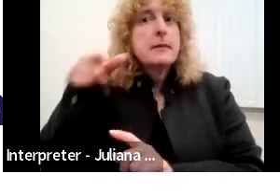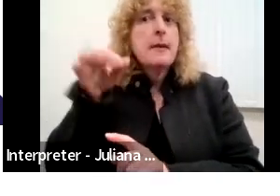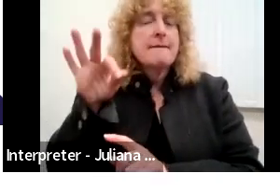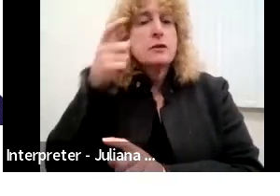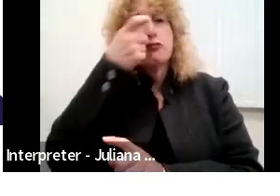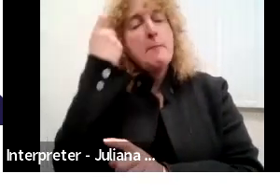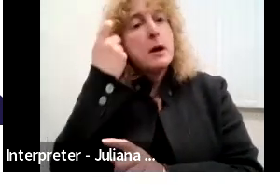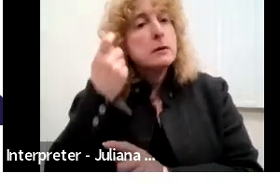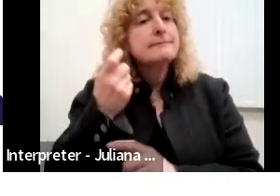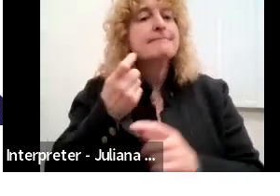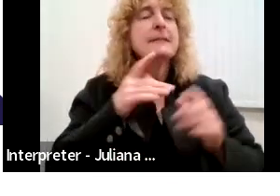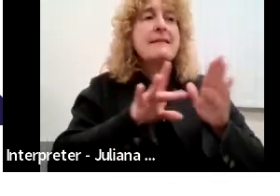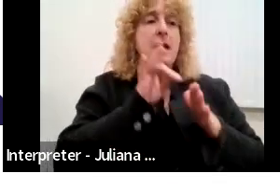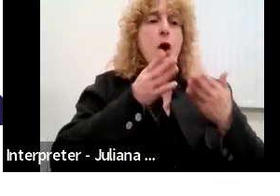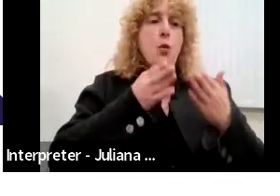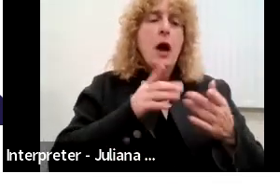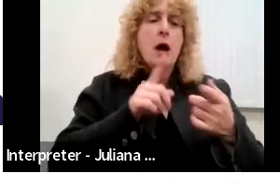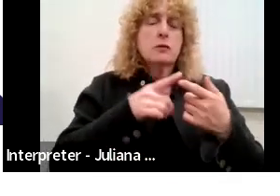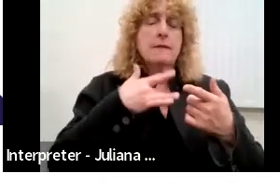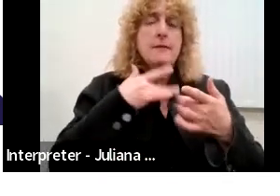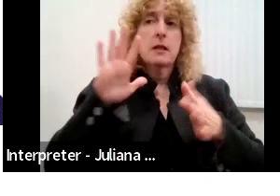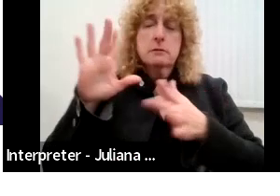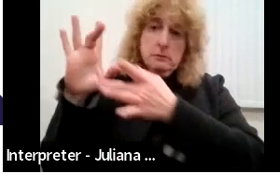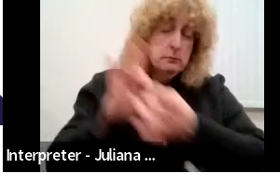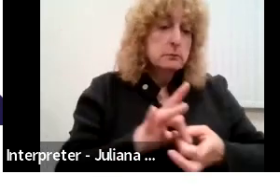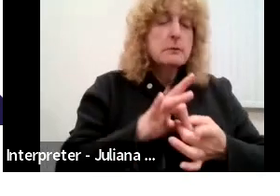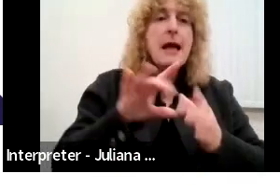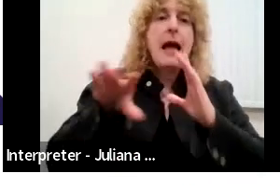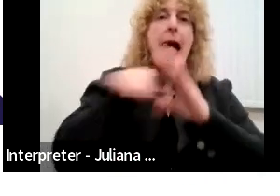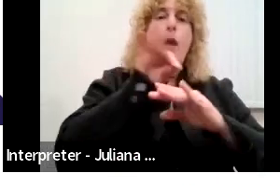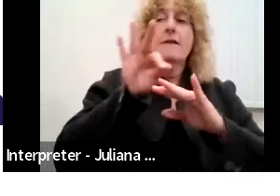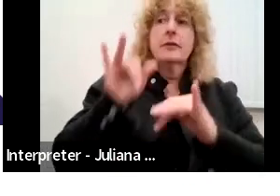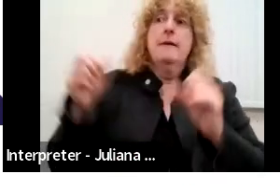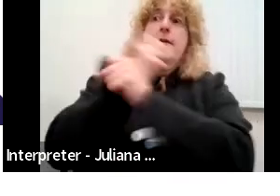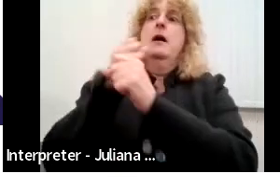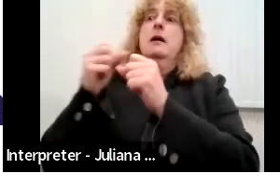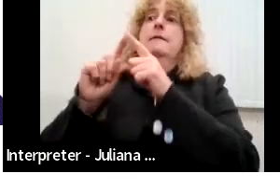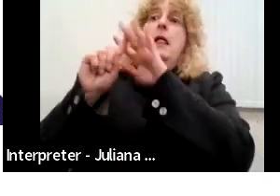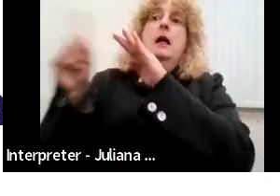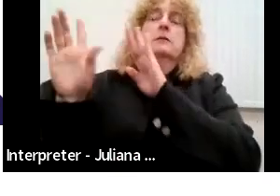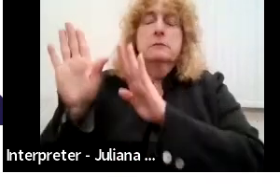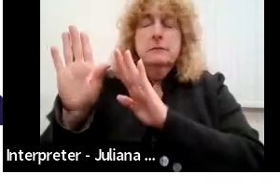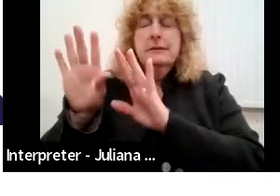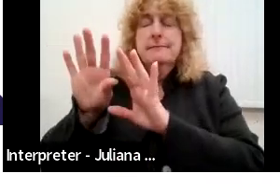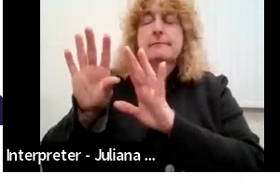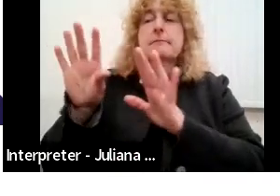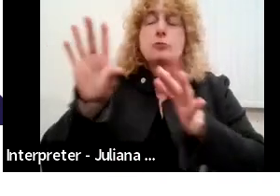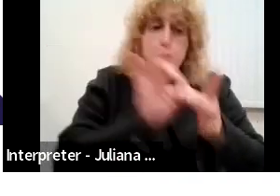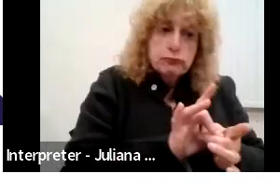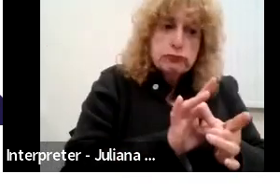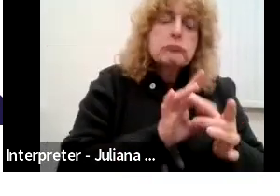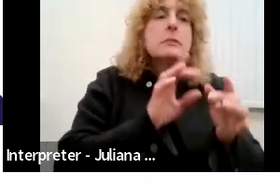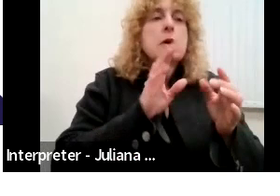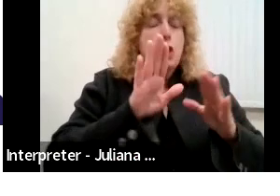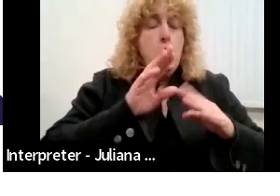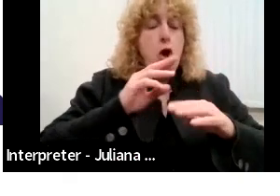And then finding ways of grounding. So getting out of fight or flight and getting the nervous system to rebalance and